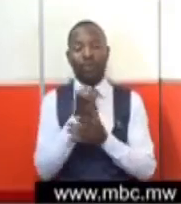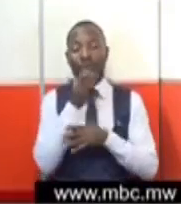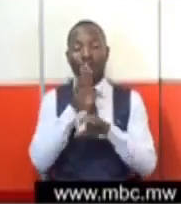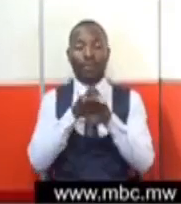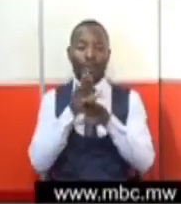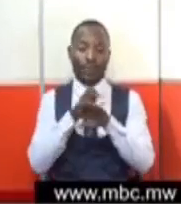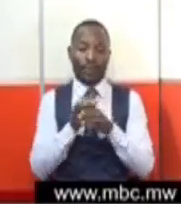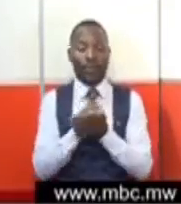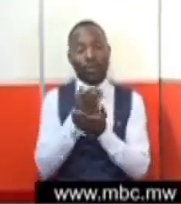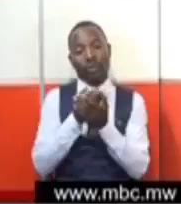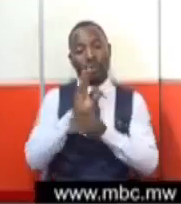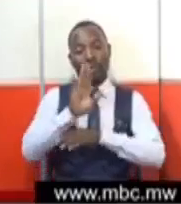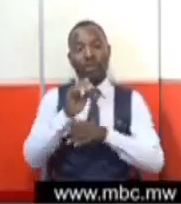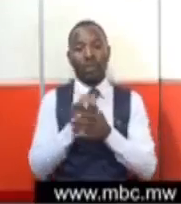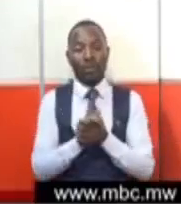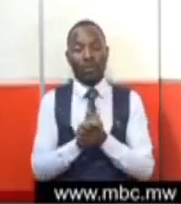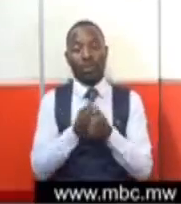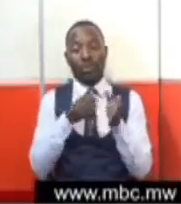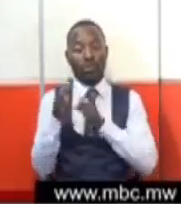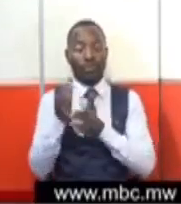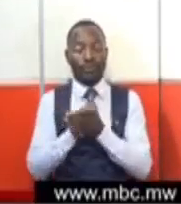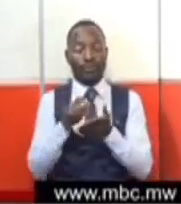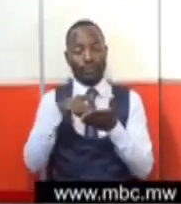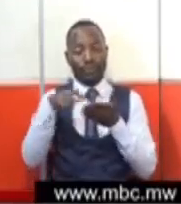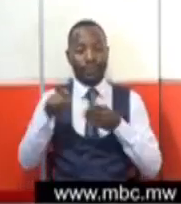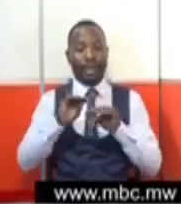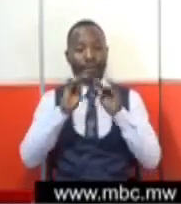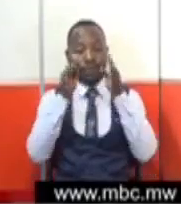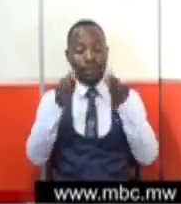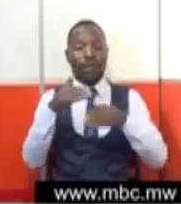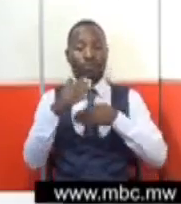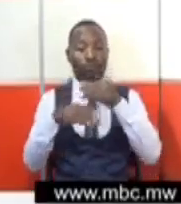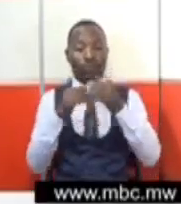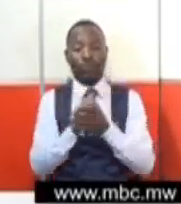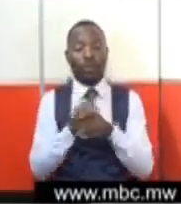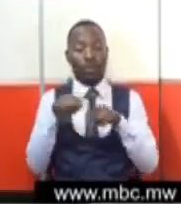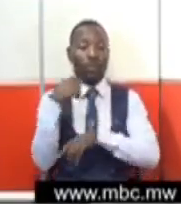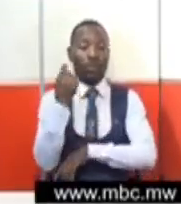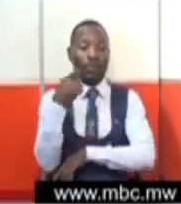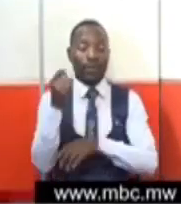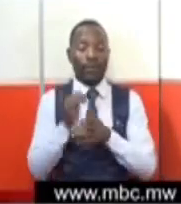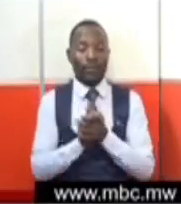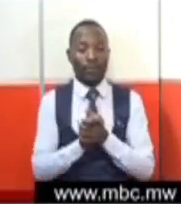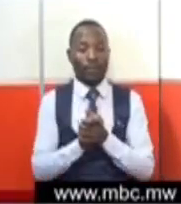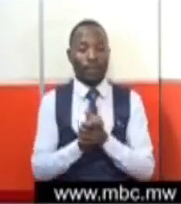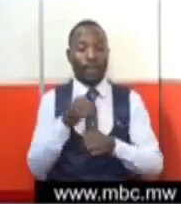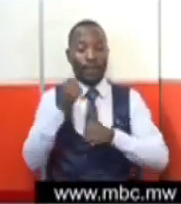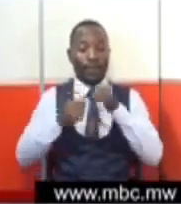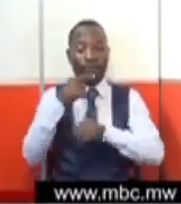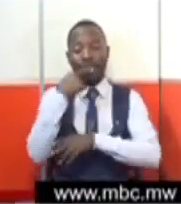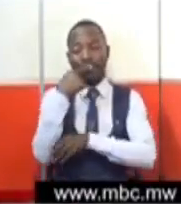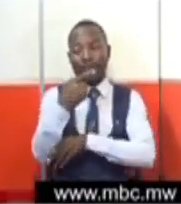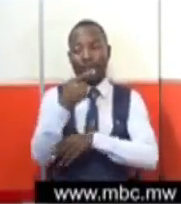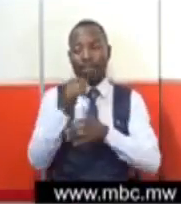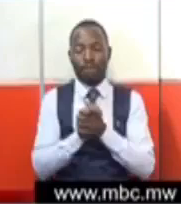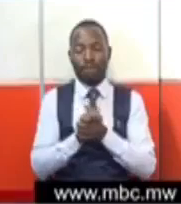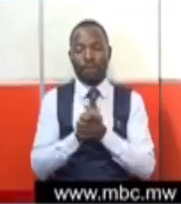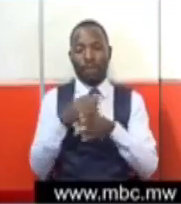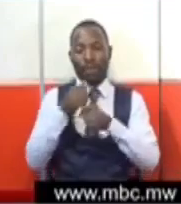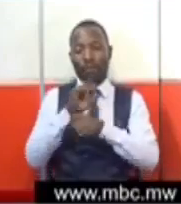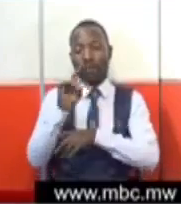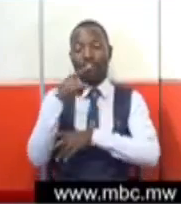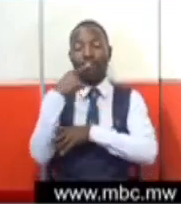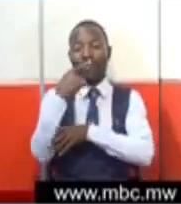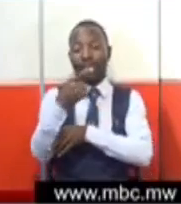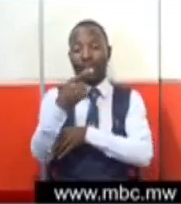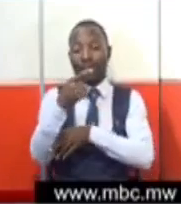to their calls regarding the teacher registration process in the country. And in sports, the Football Association of Malawi